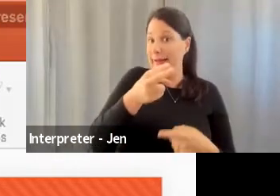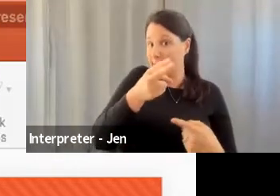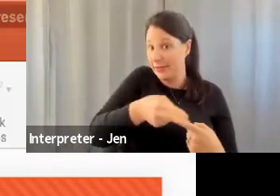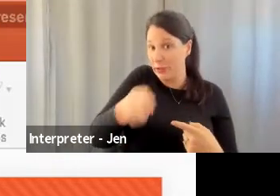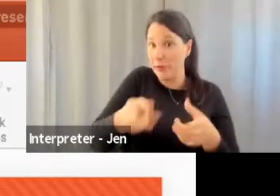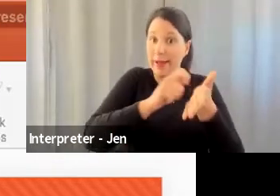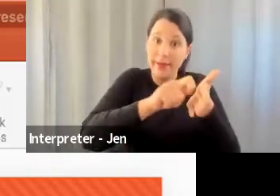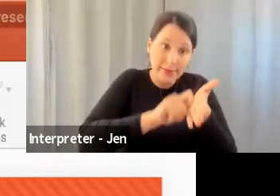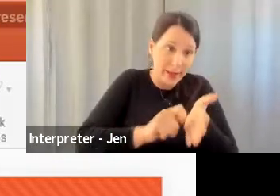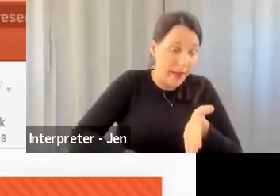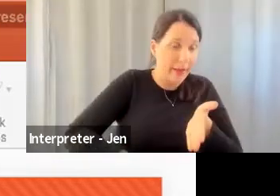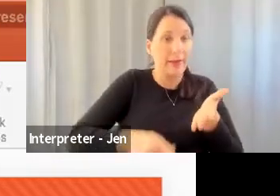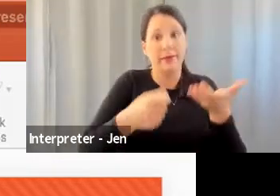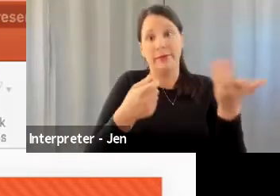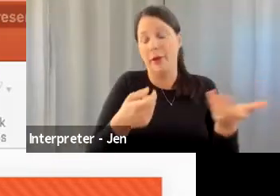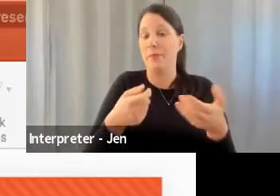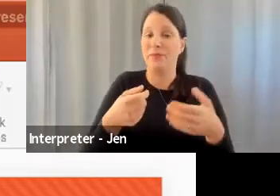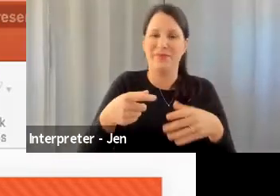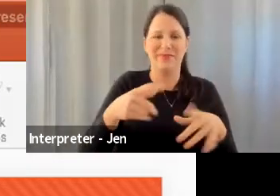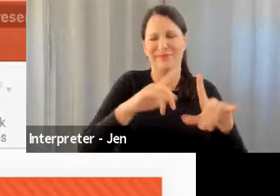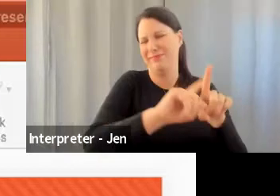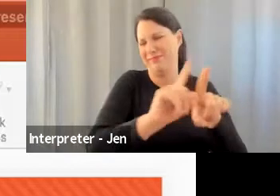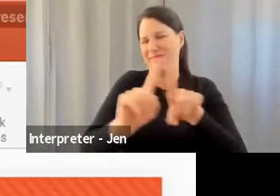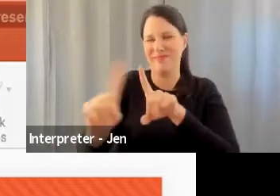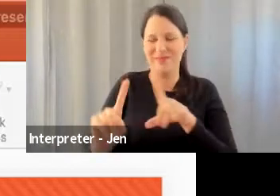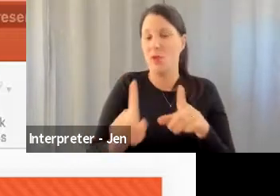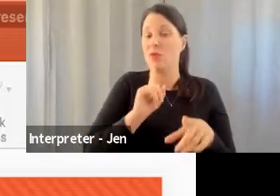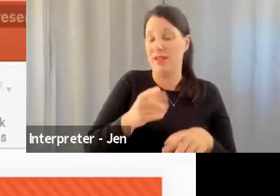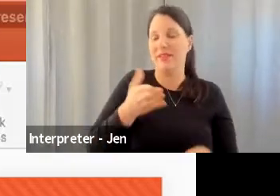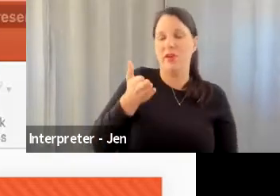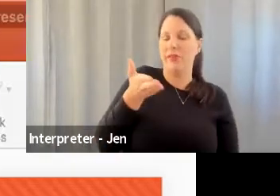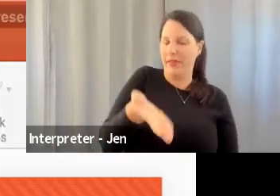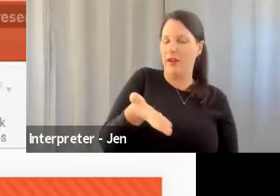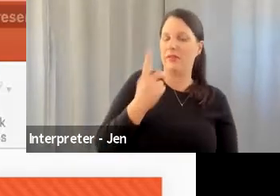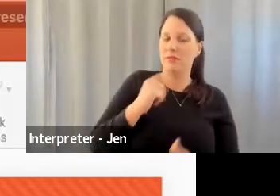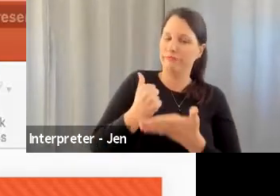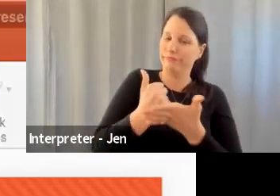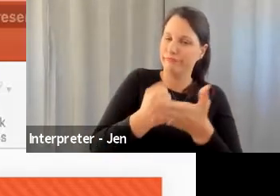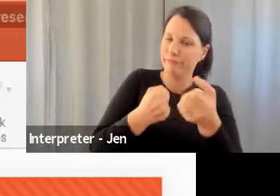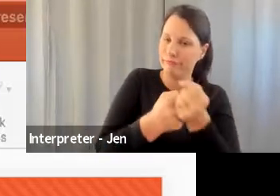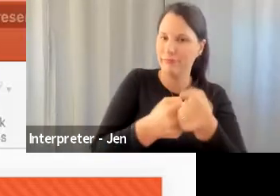a history essay, poli-sci essay. They are there to help you, and they're phenomenal.